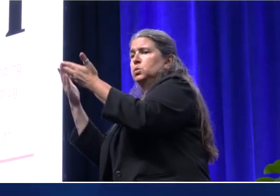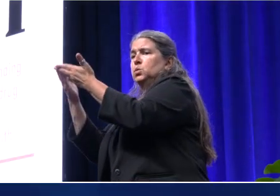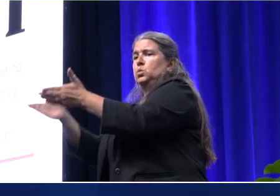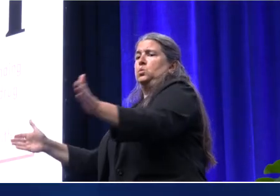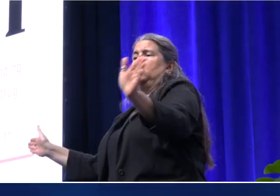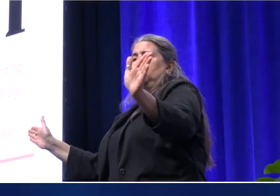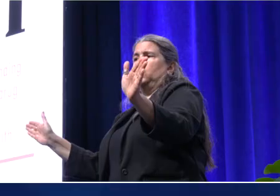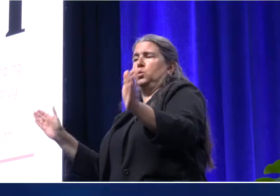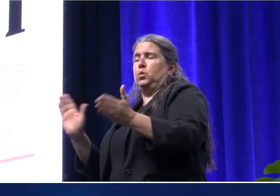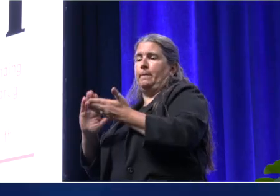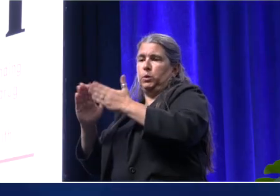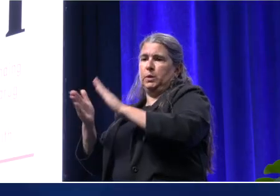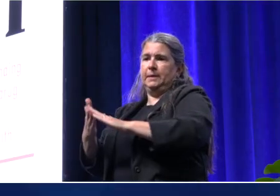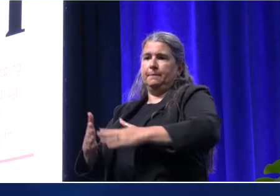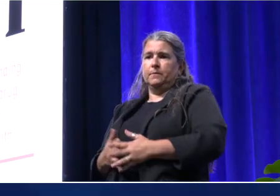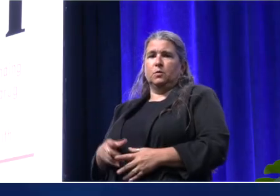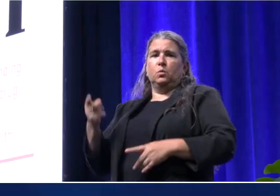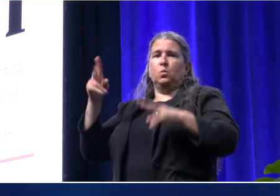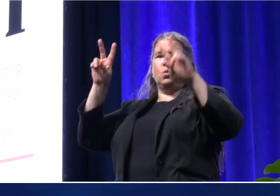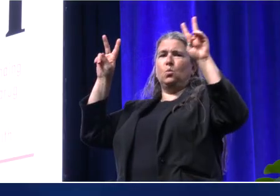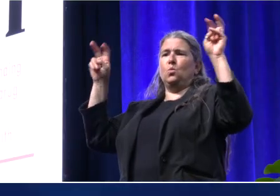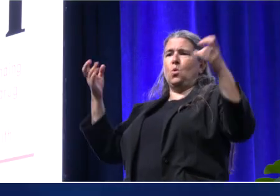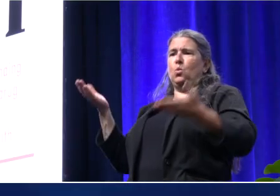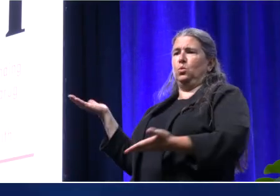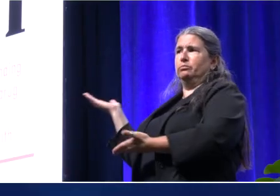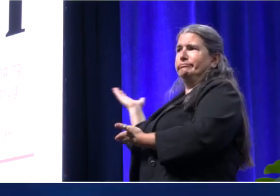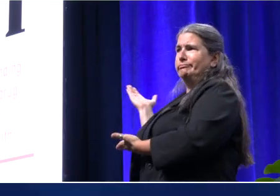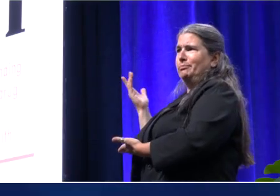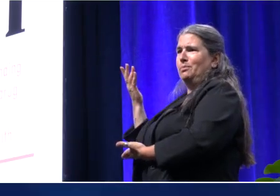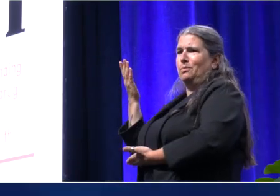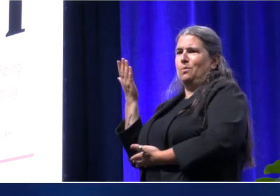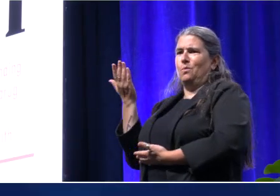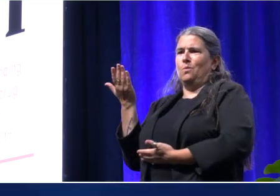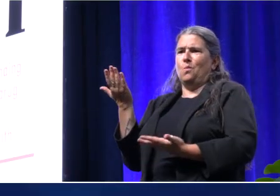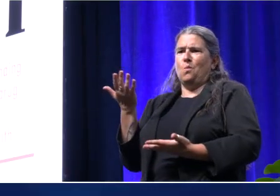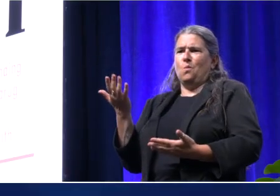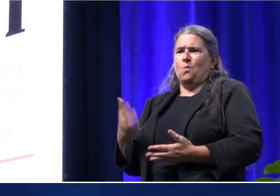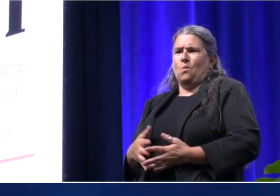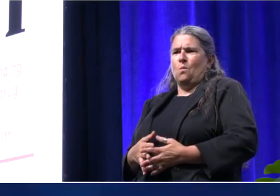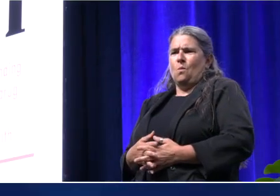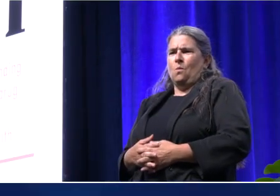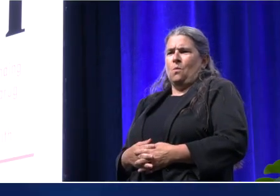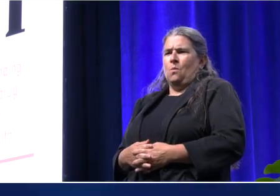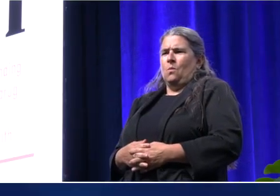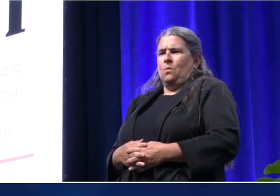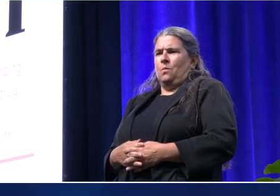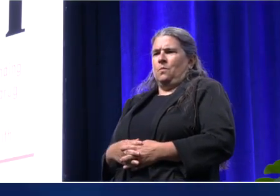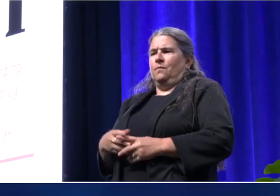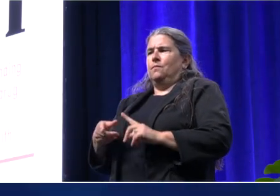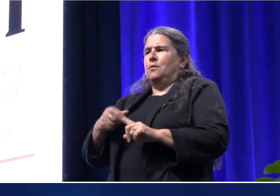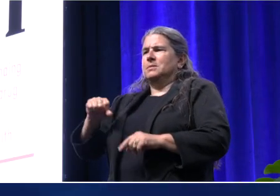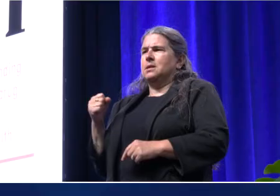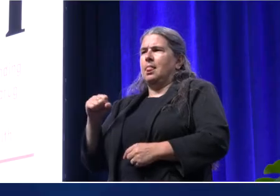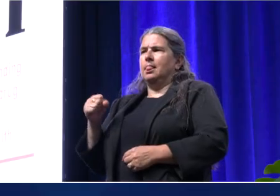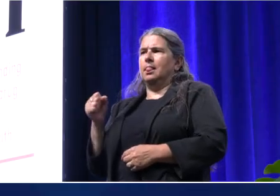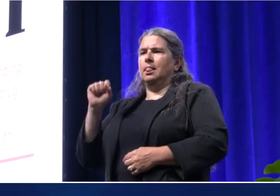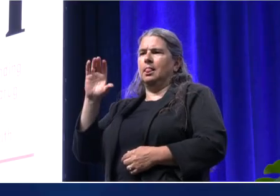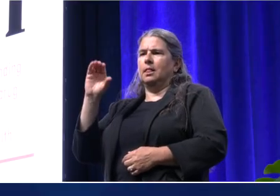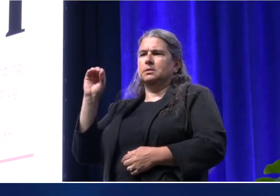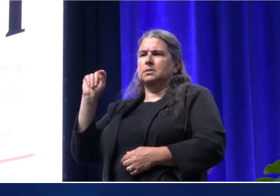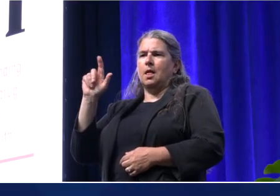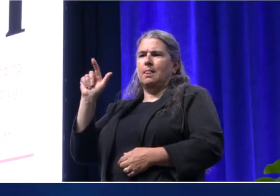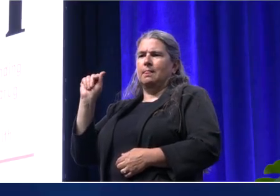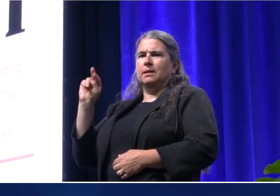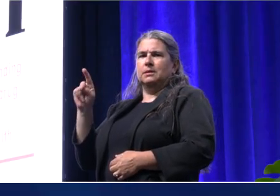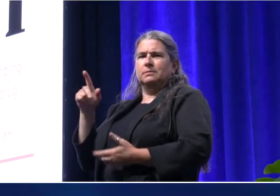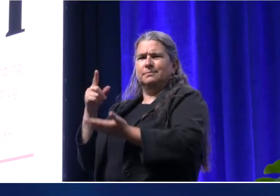This is a quote from another drug user union in Scotland talking about the unregulated drug supply. The drug